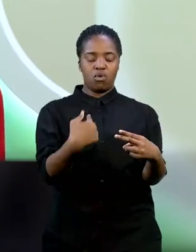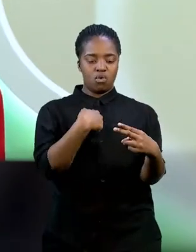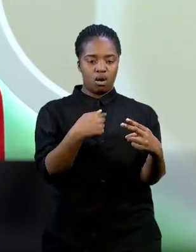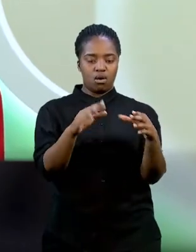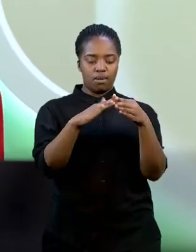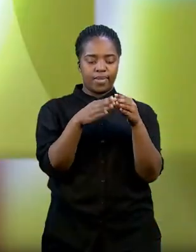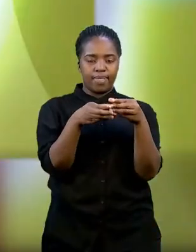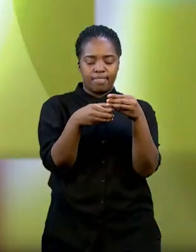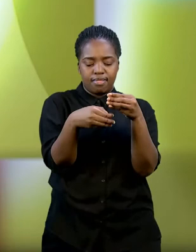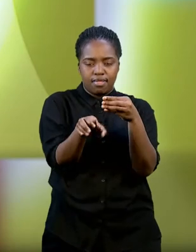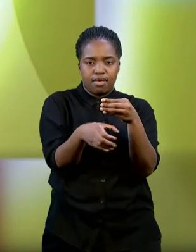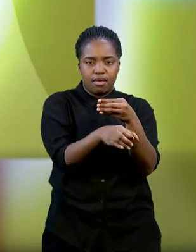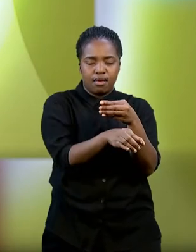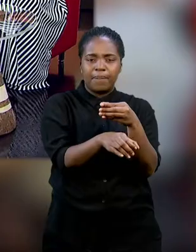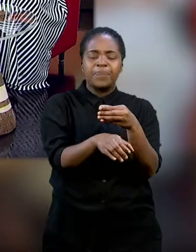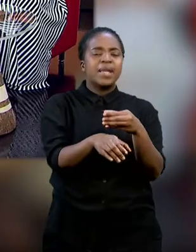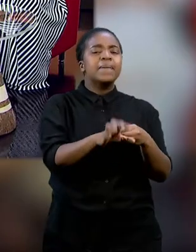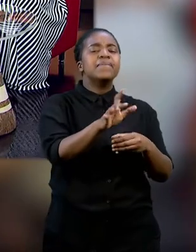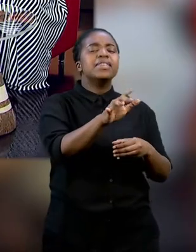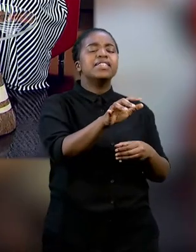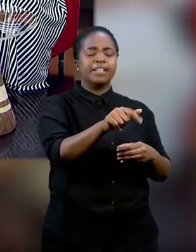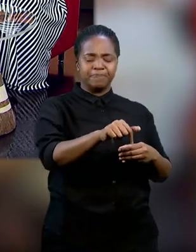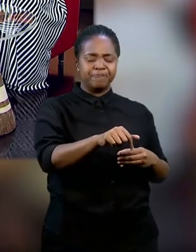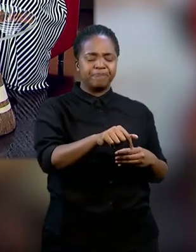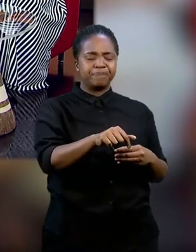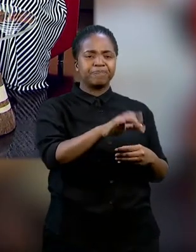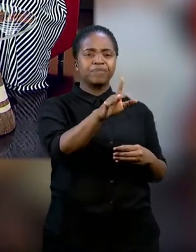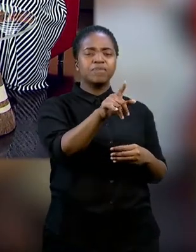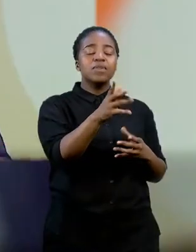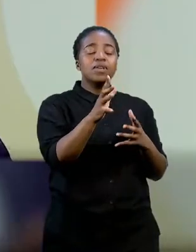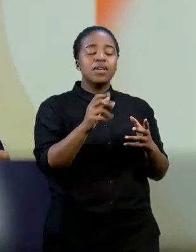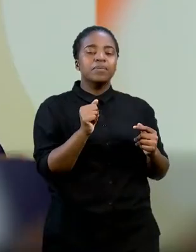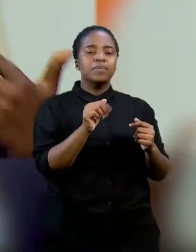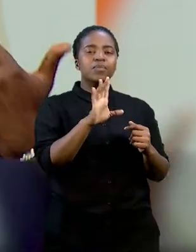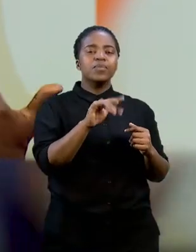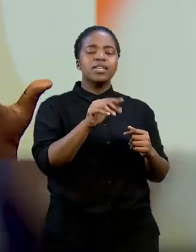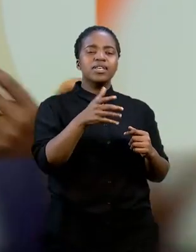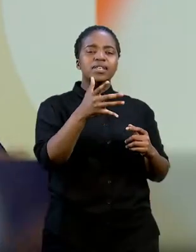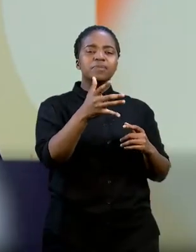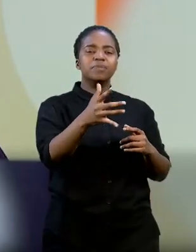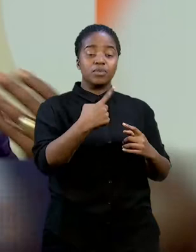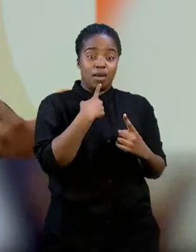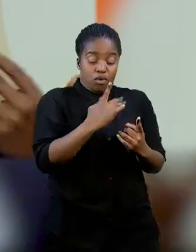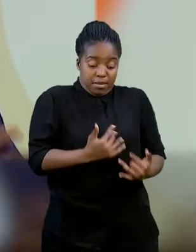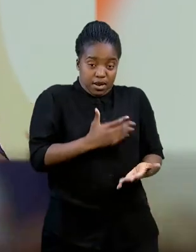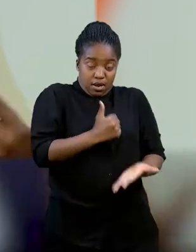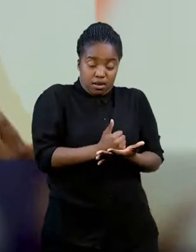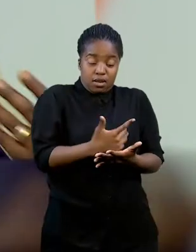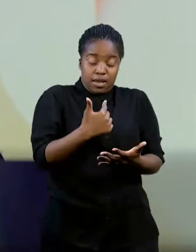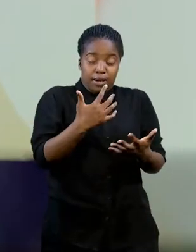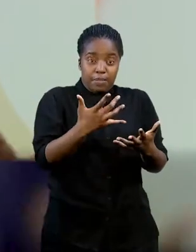community and not a community within a community. And it doesn't work